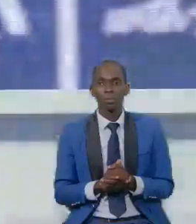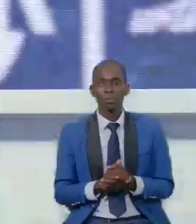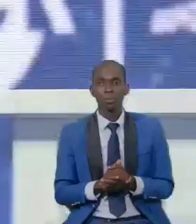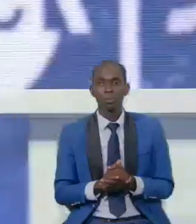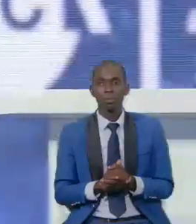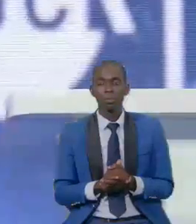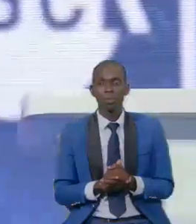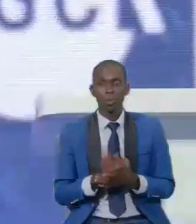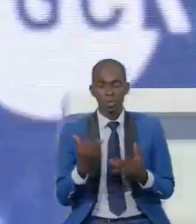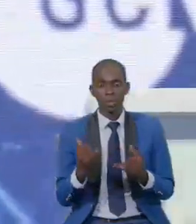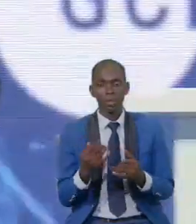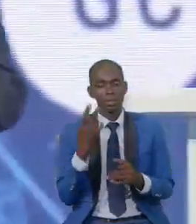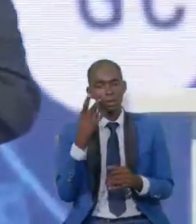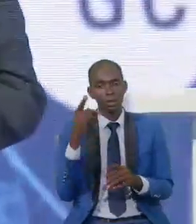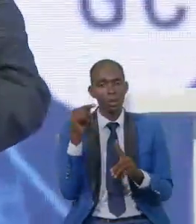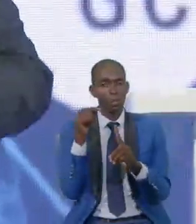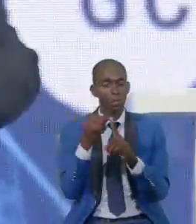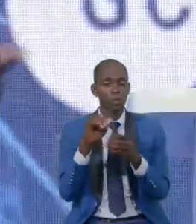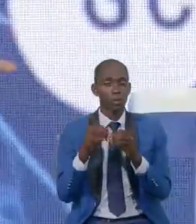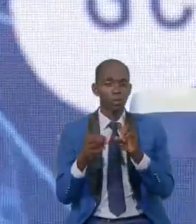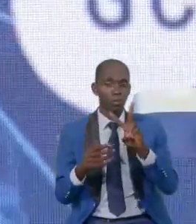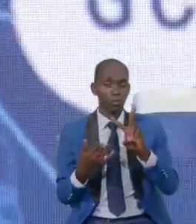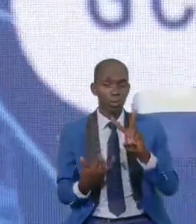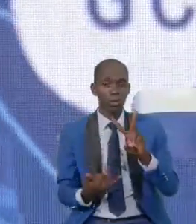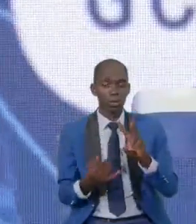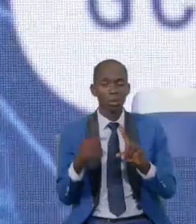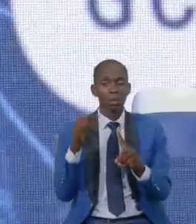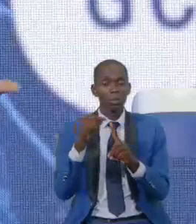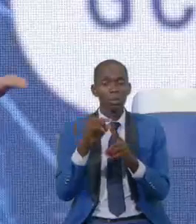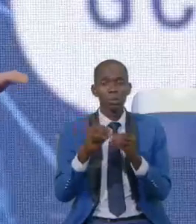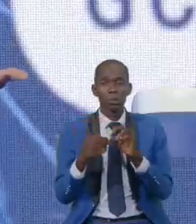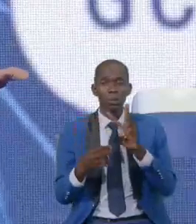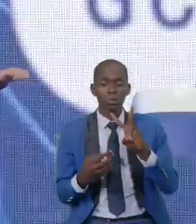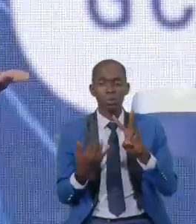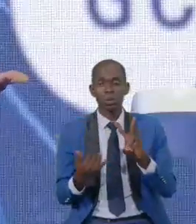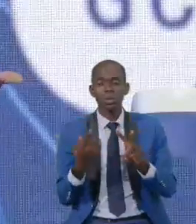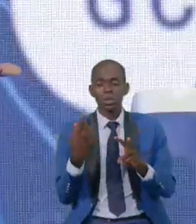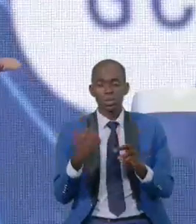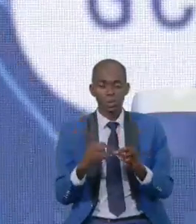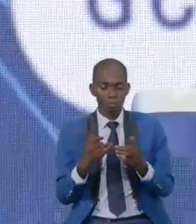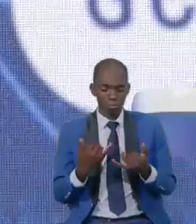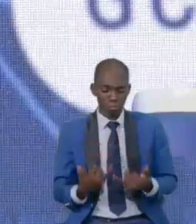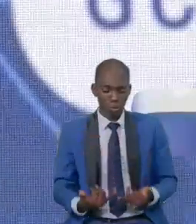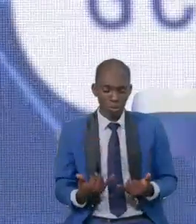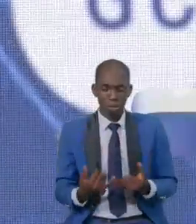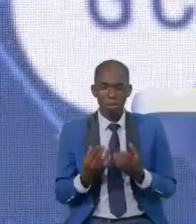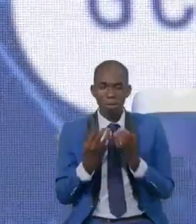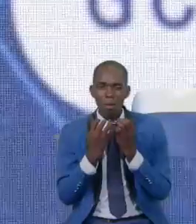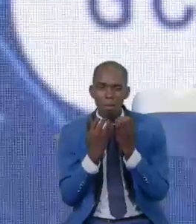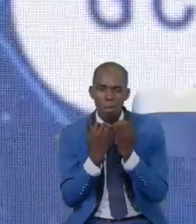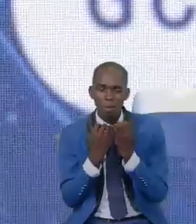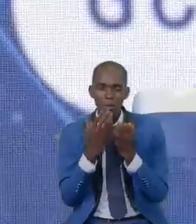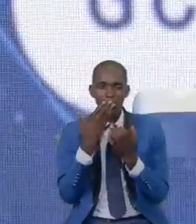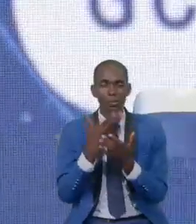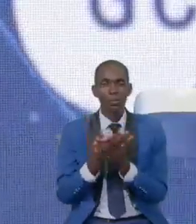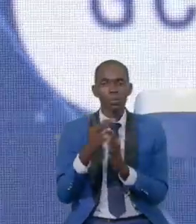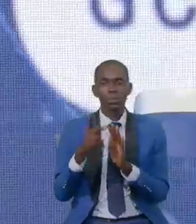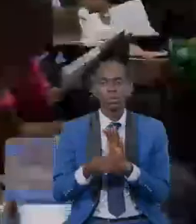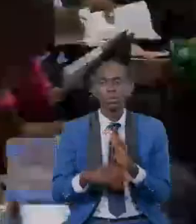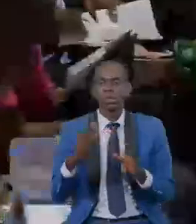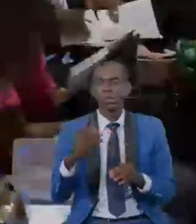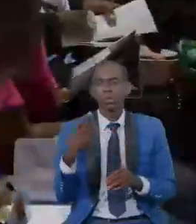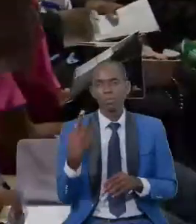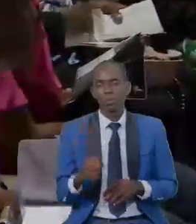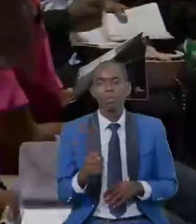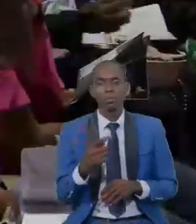Look at point number two here. Point number two is the present precious goodness of the